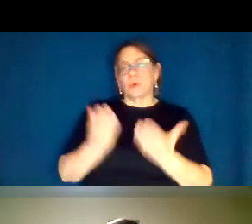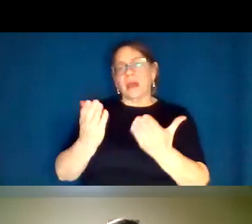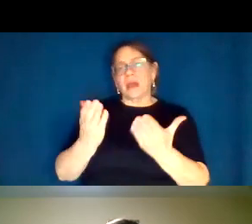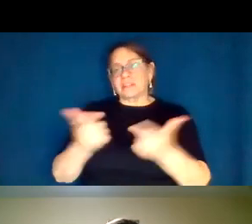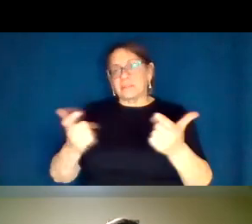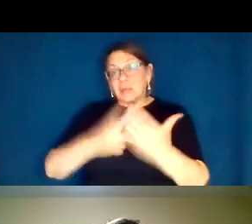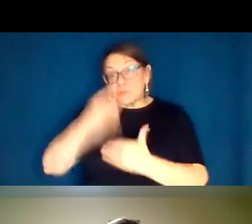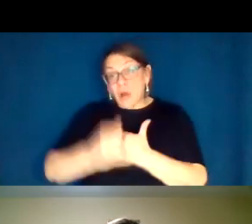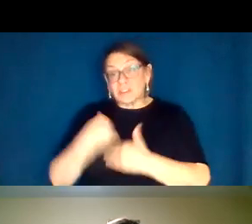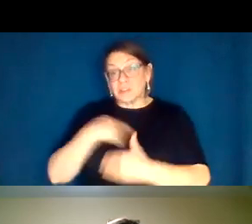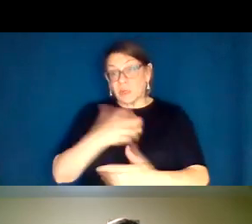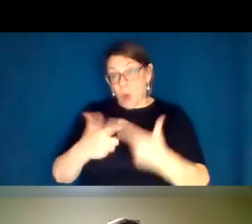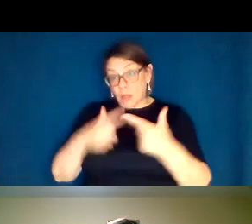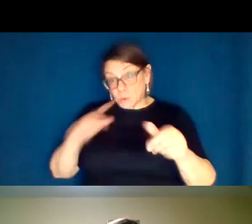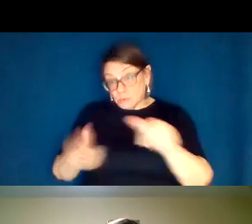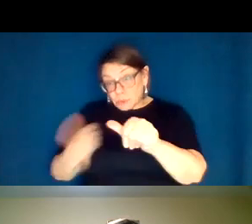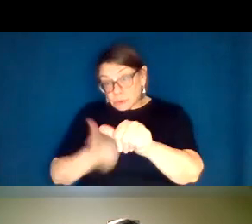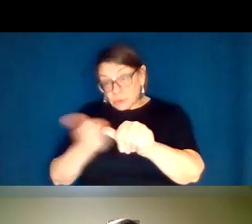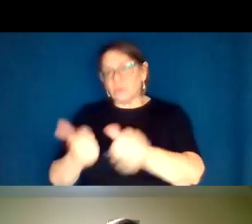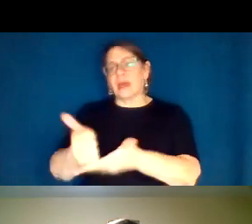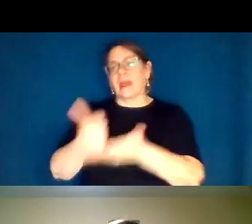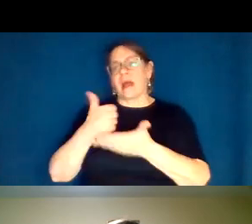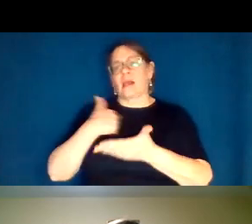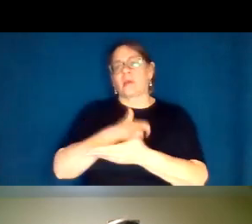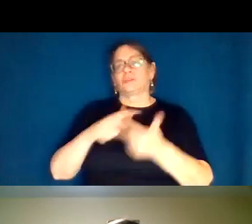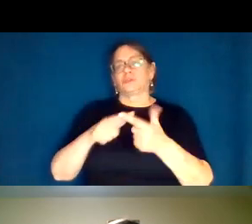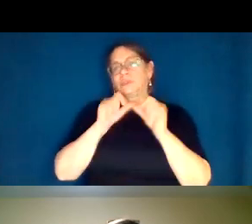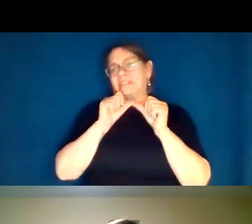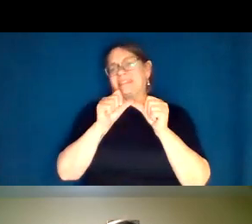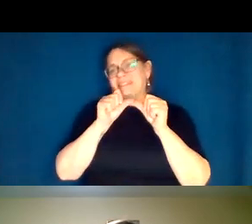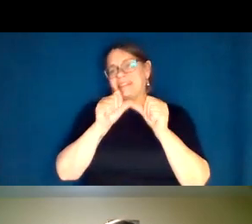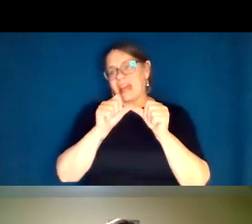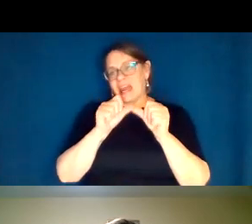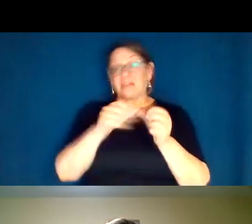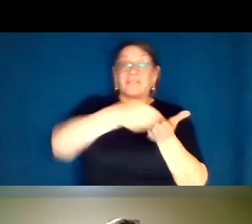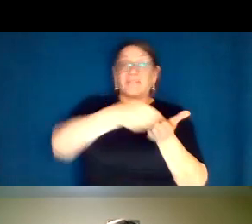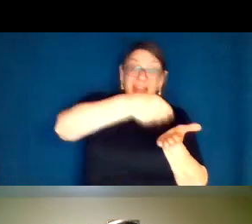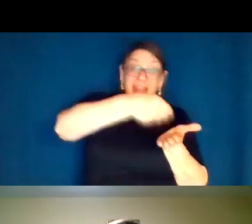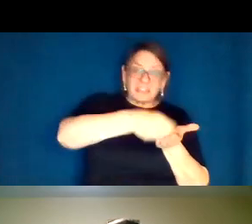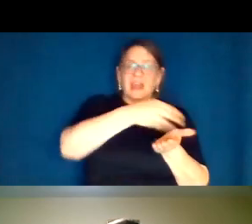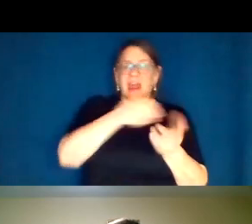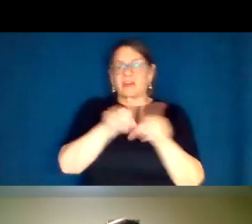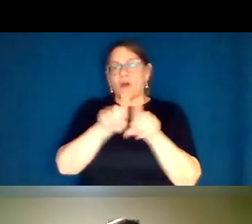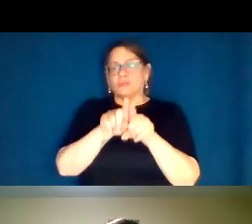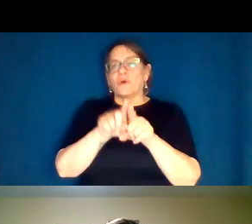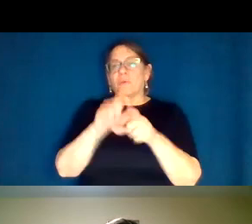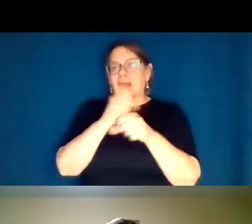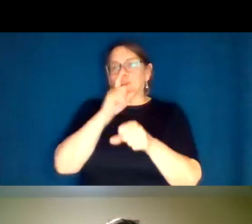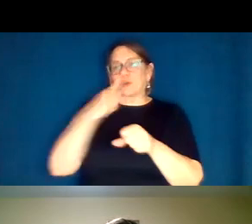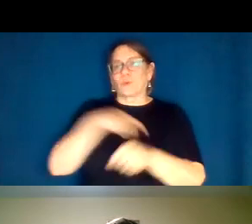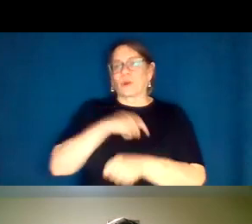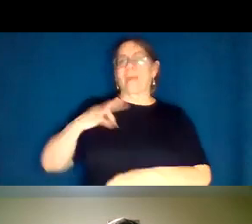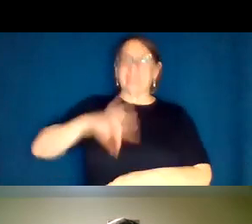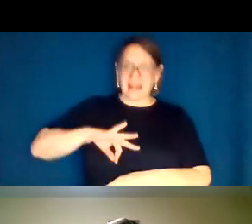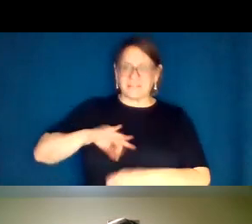we pursue, and helps us determine how we sustain ourselves both financially, but also as an asset to the state.